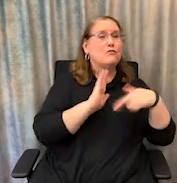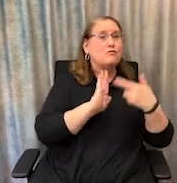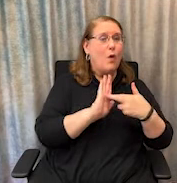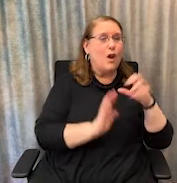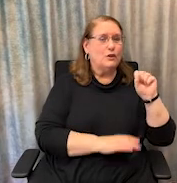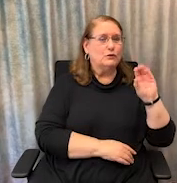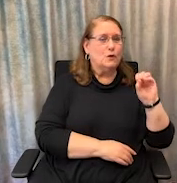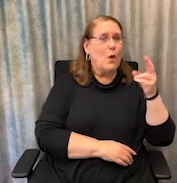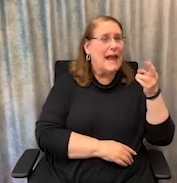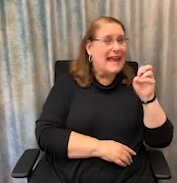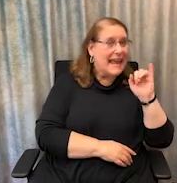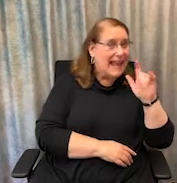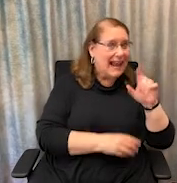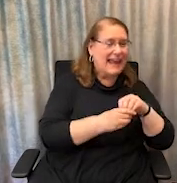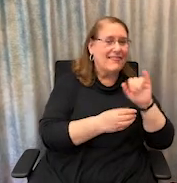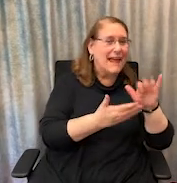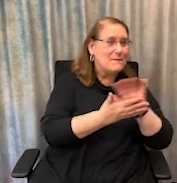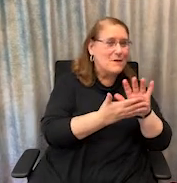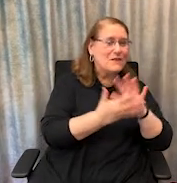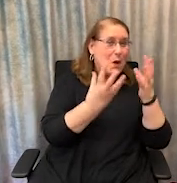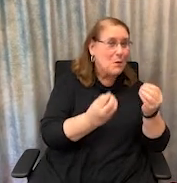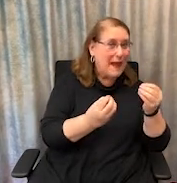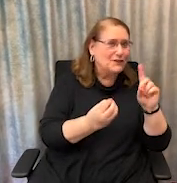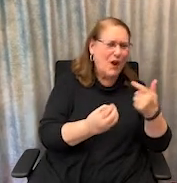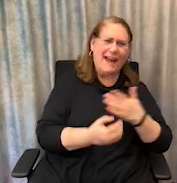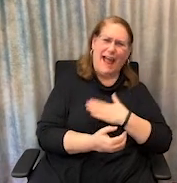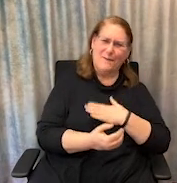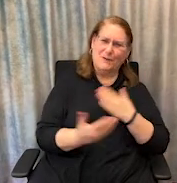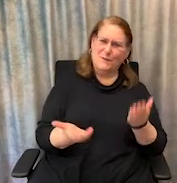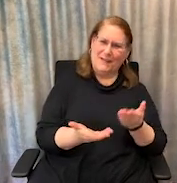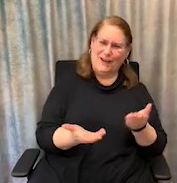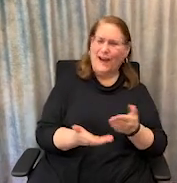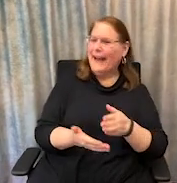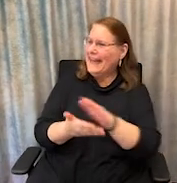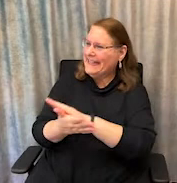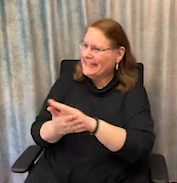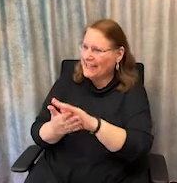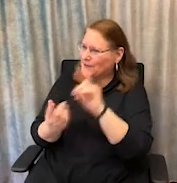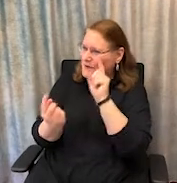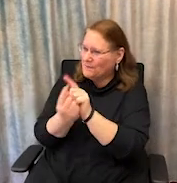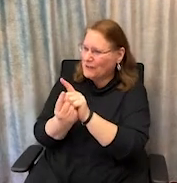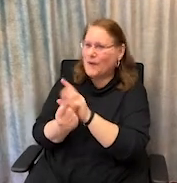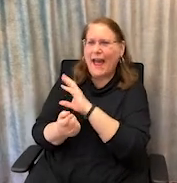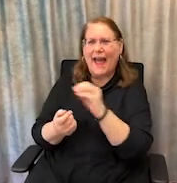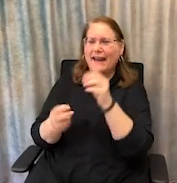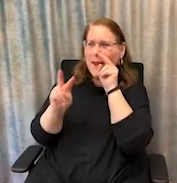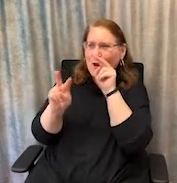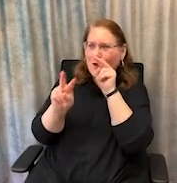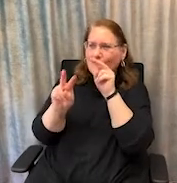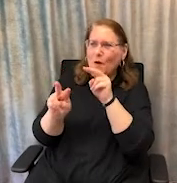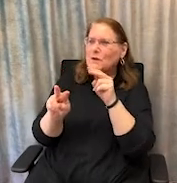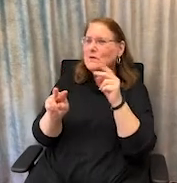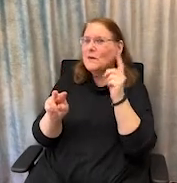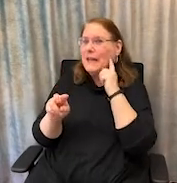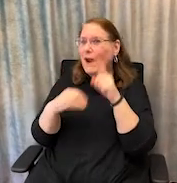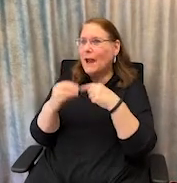Dog. And yeah, I'm happy to be here. Nice to meet you, and I'm looking forward